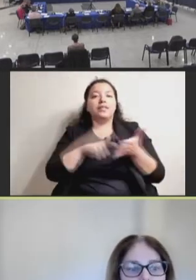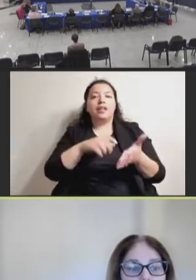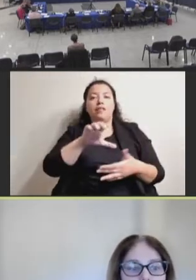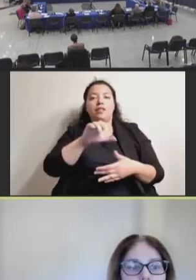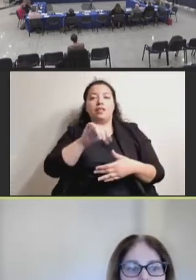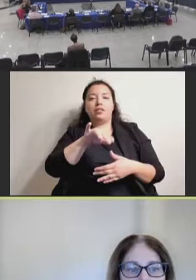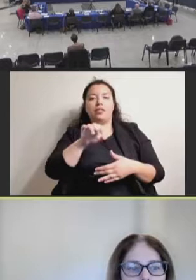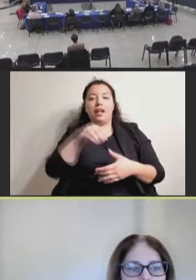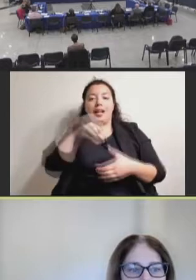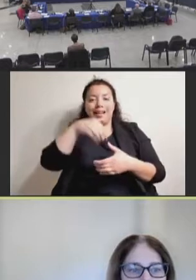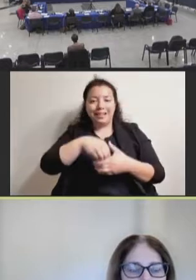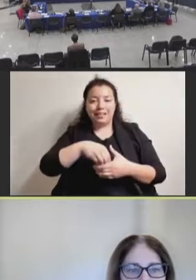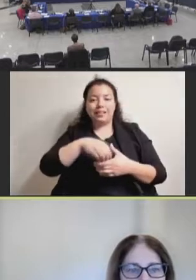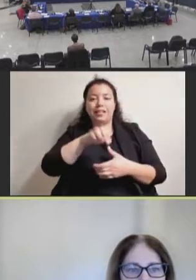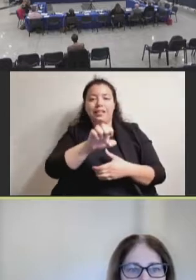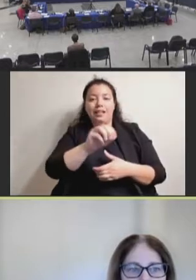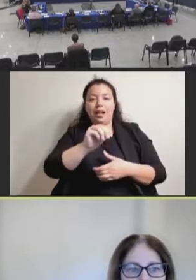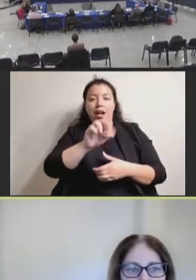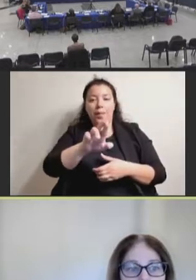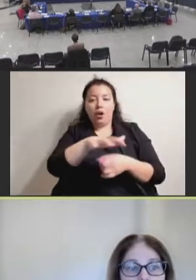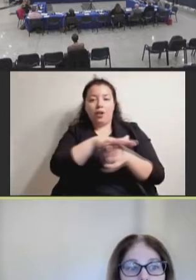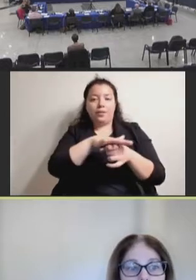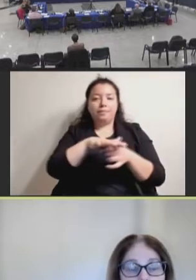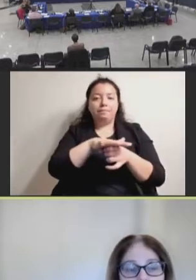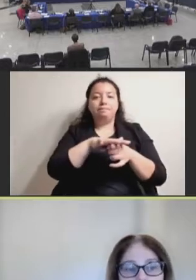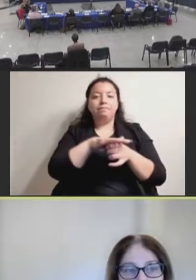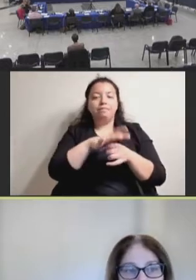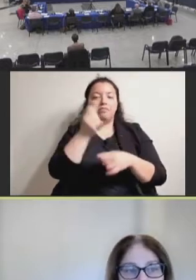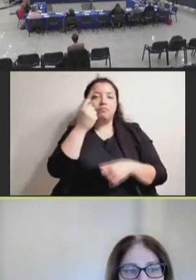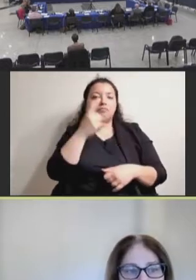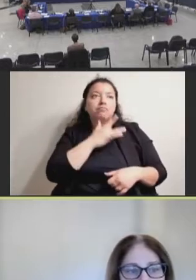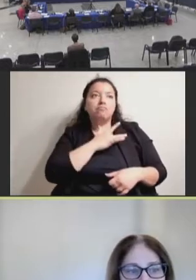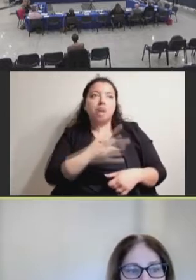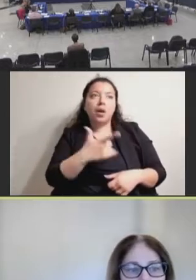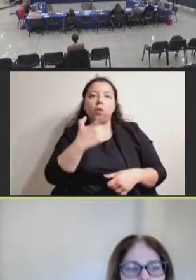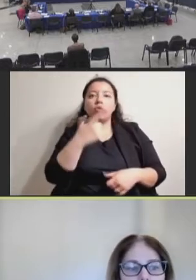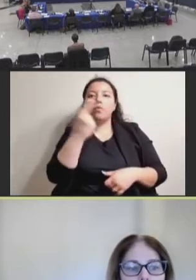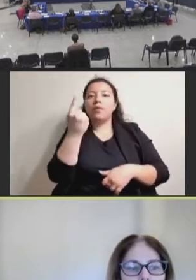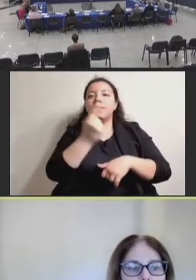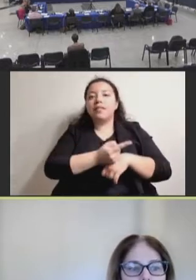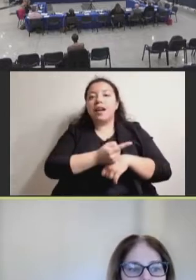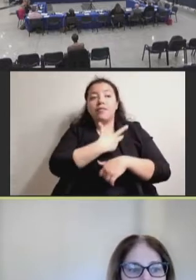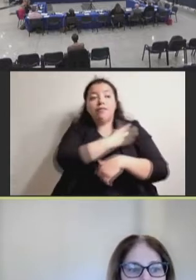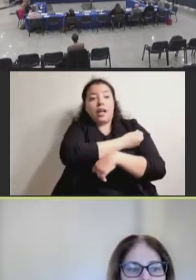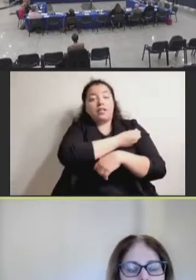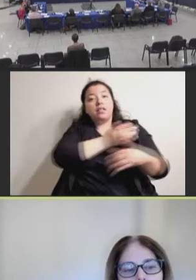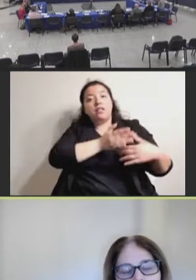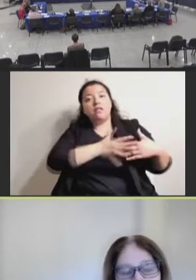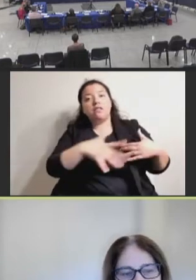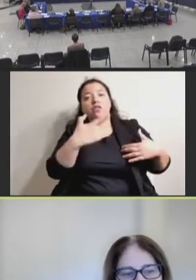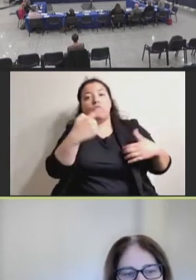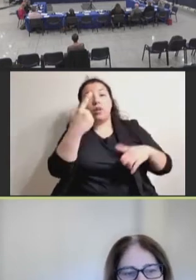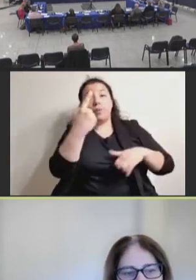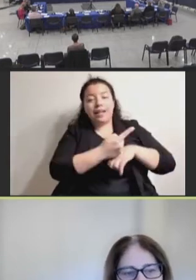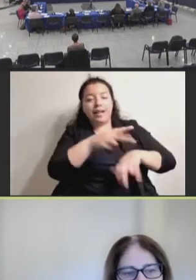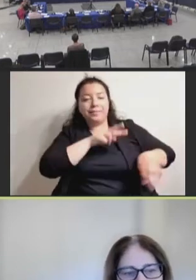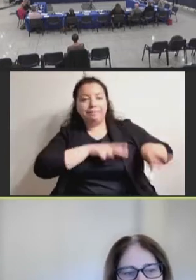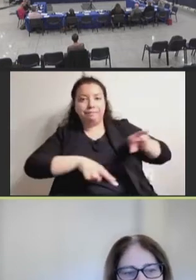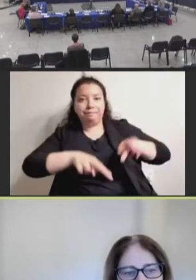EMR during the appropriate interval. In this case, it's usually after 21 days after vaccination following COVID-19 vaccine. Next slide.